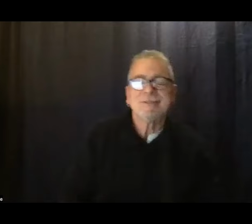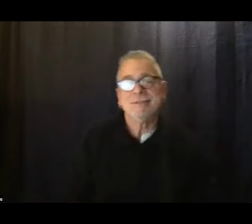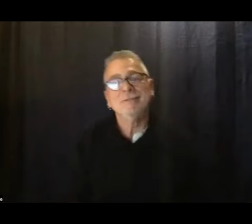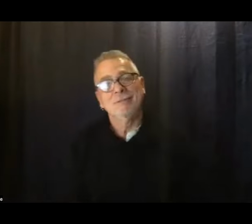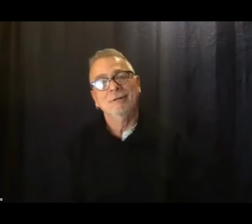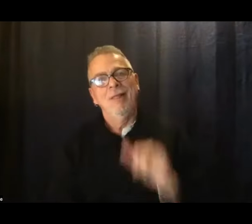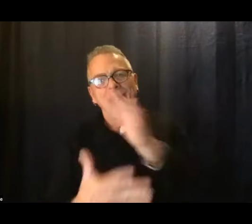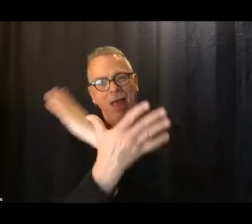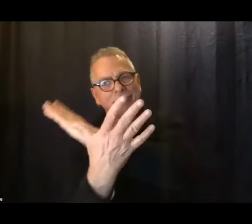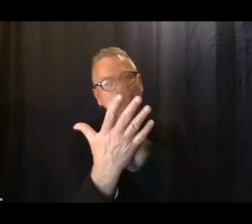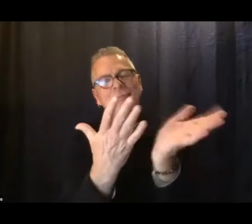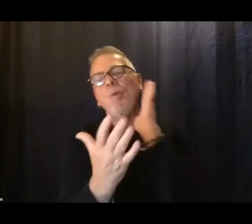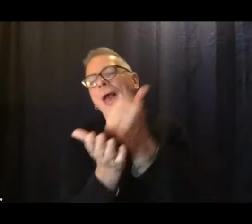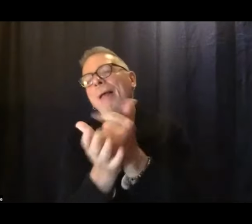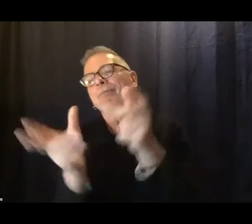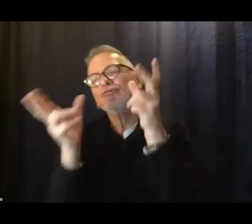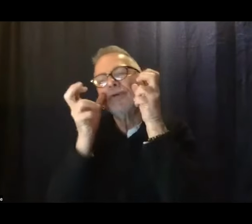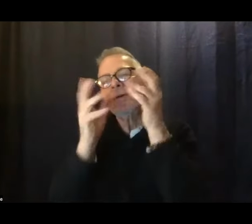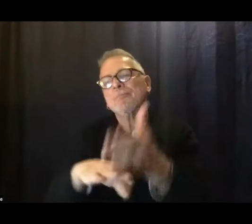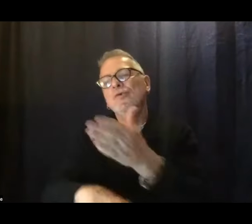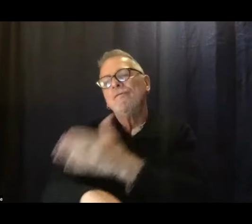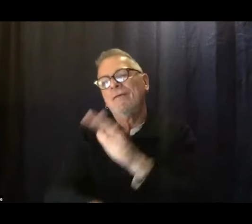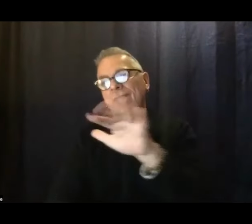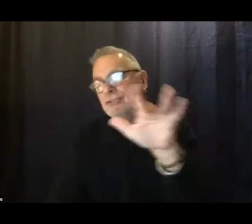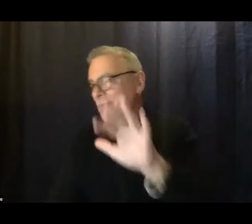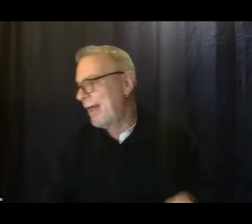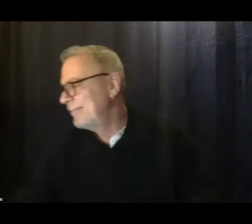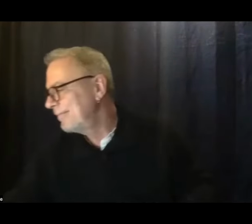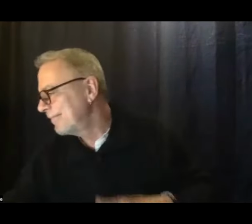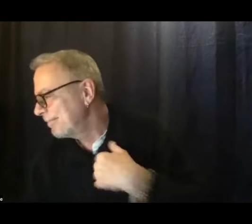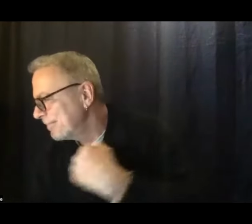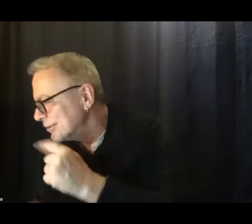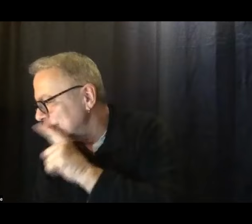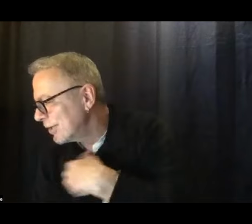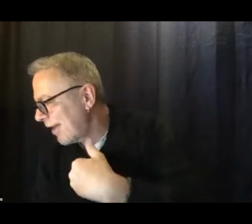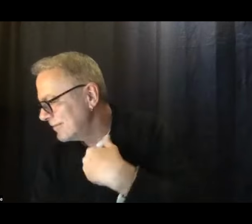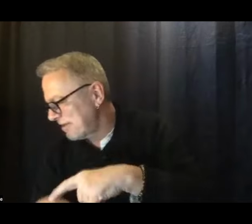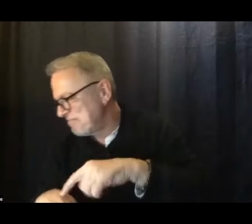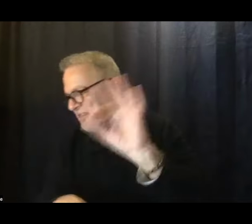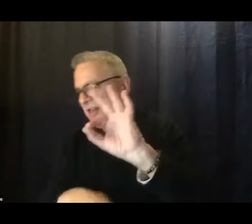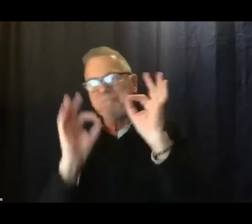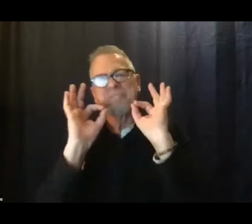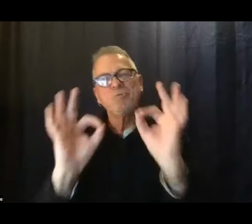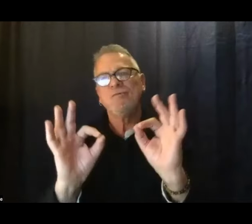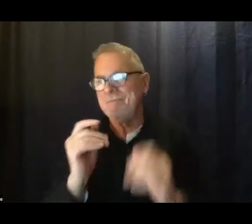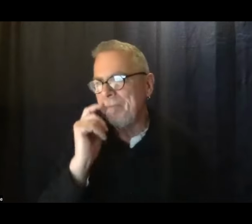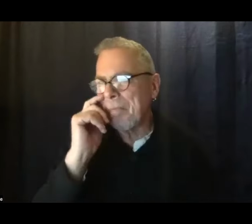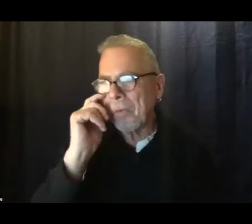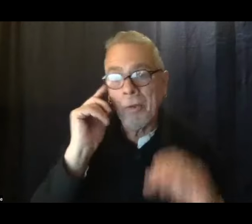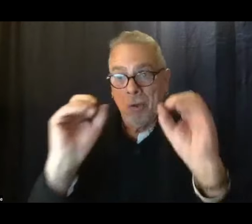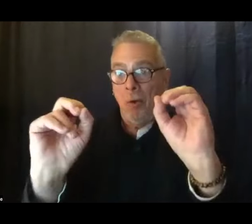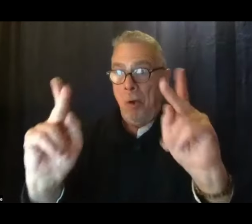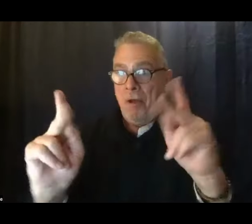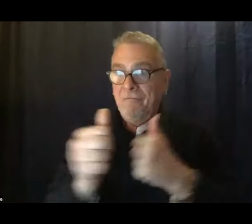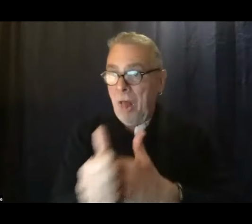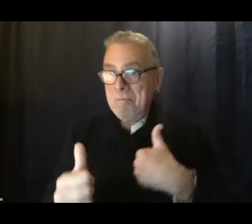tips. Careful versus rapid versus lexicalize. This is the gamut of different tools that you can put in your toolkit to help